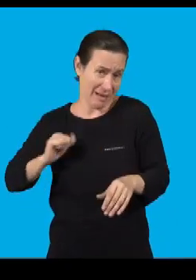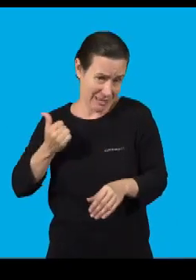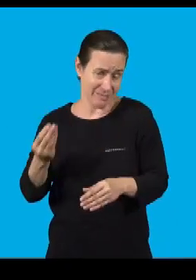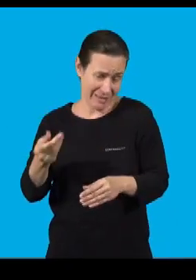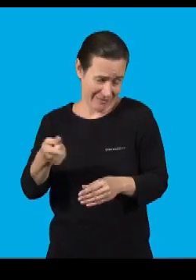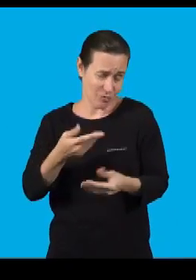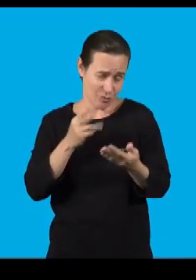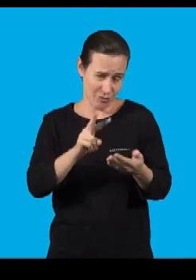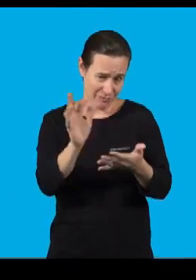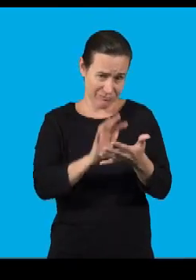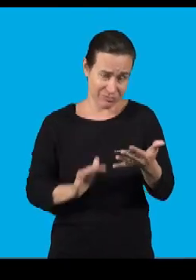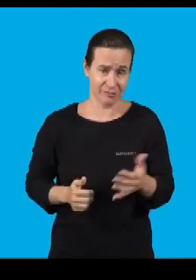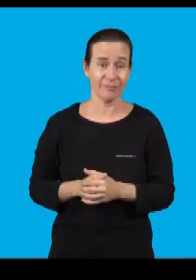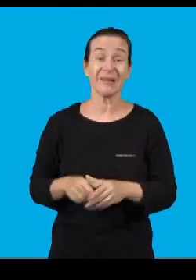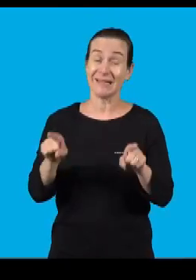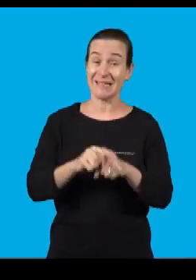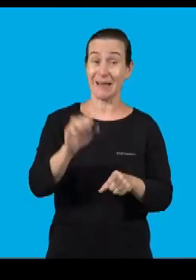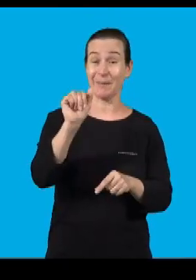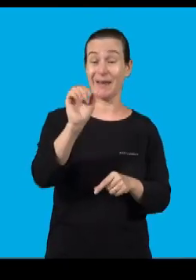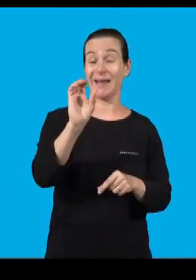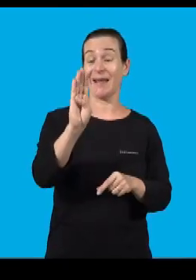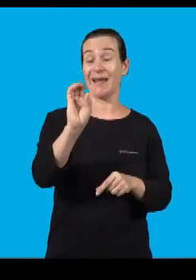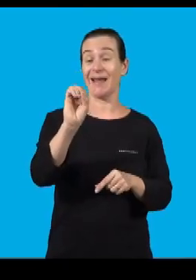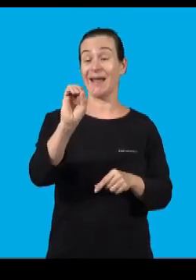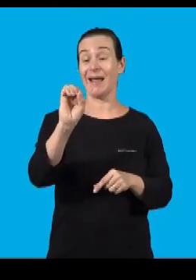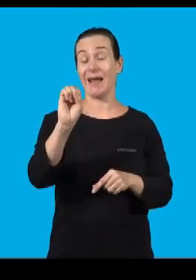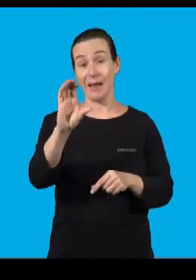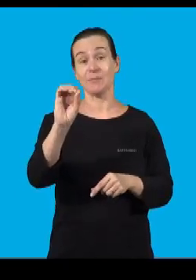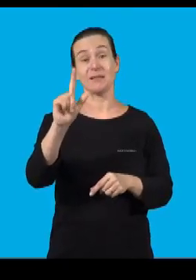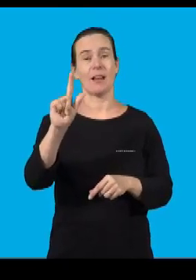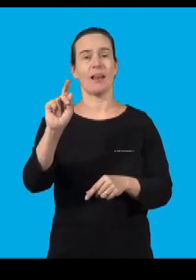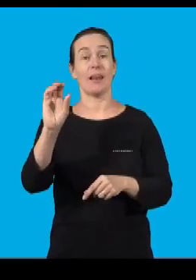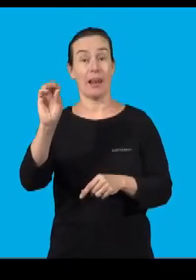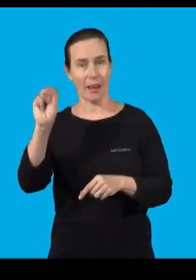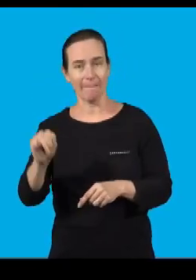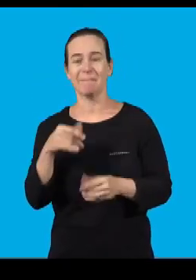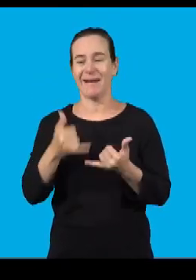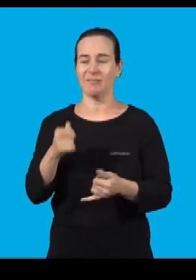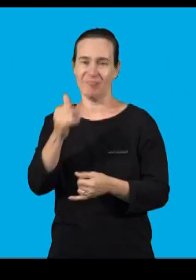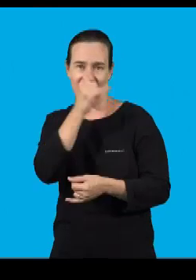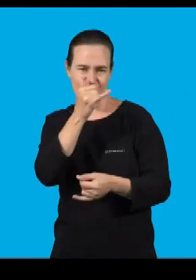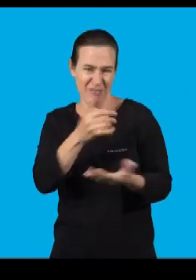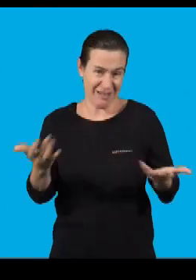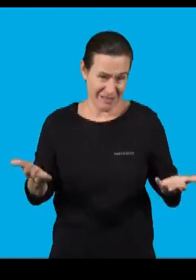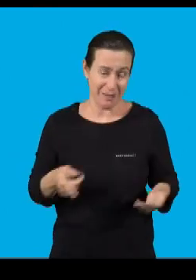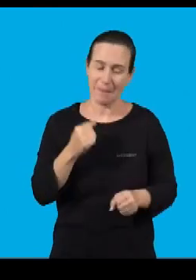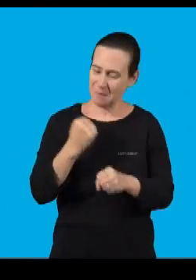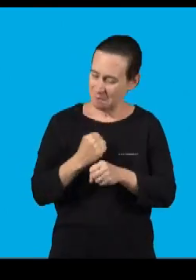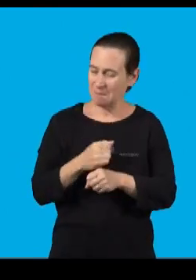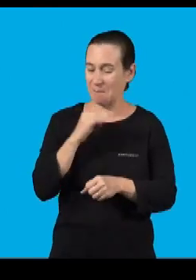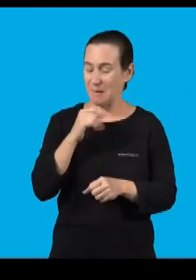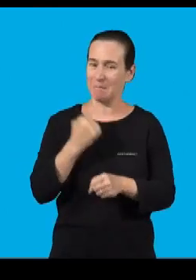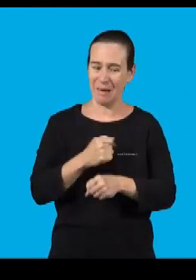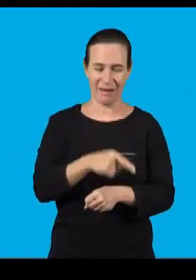husbands as indicated in the text, and also Absalom has now resorted to crime, okay? So that would contribute to